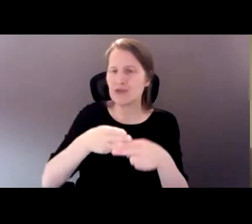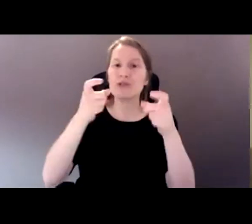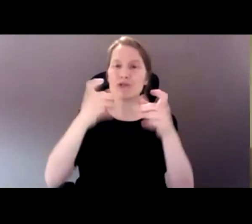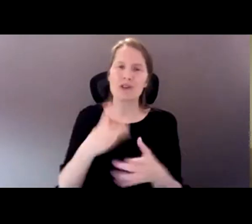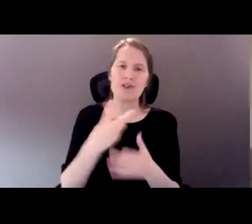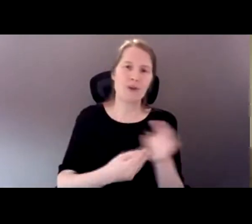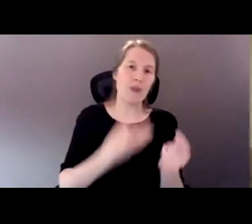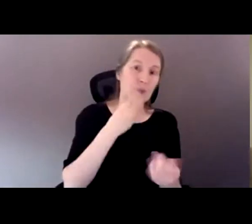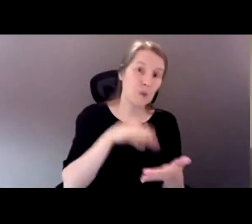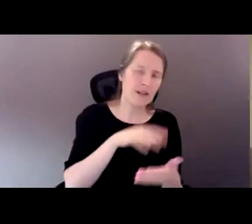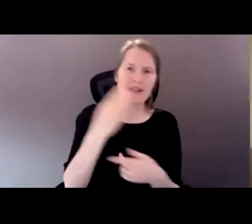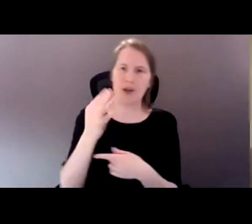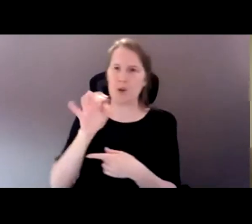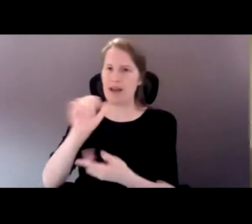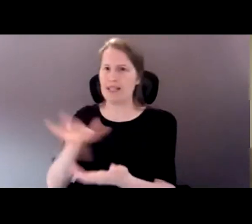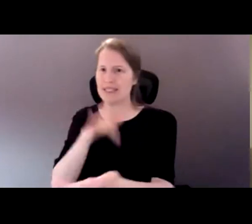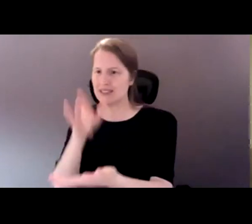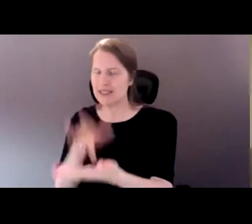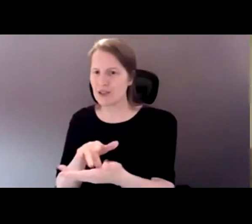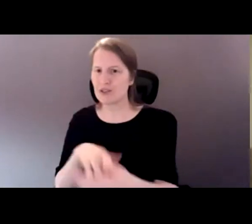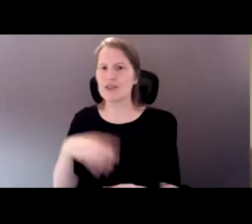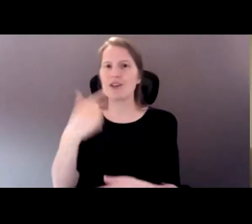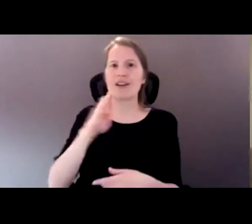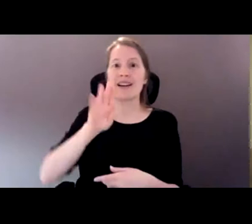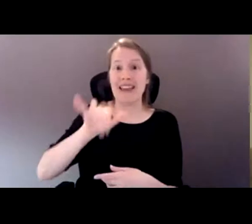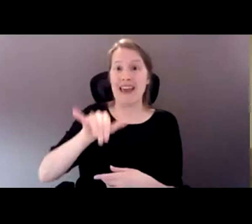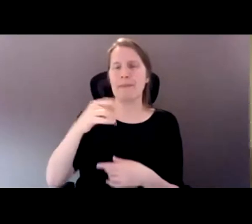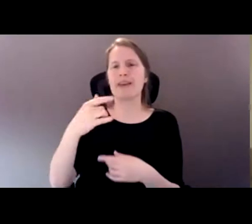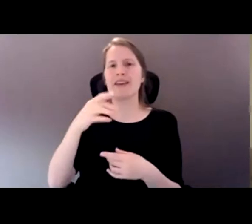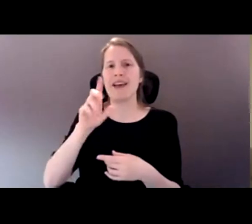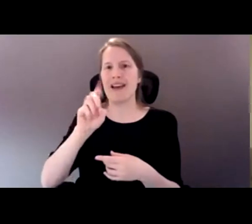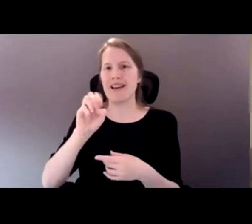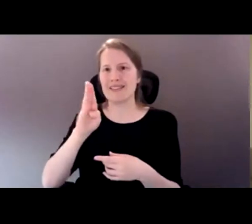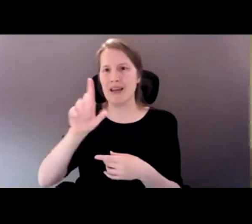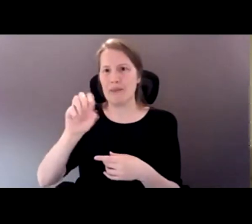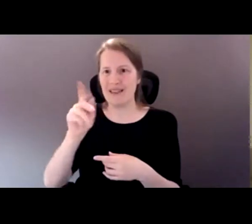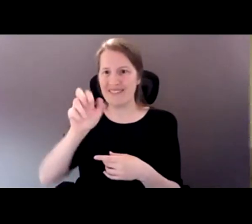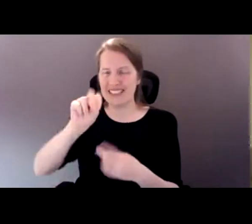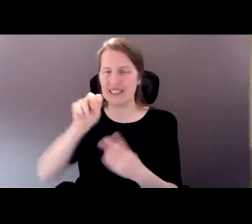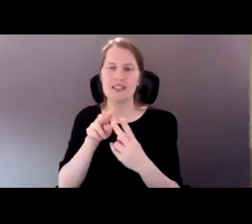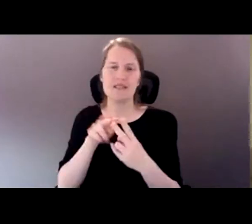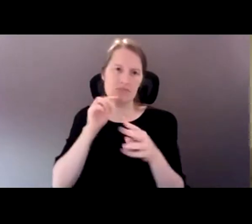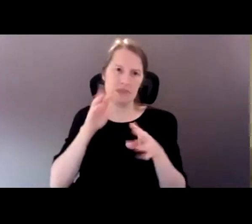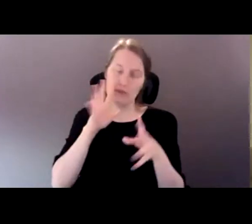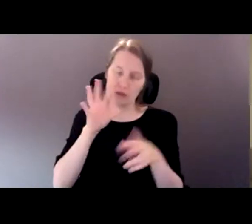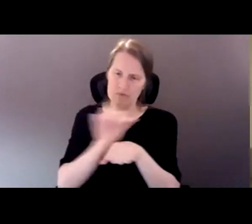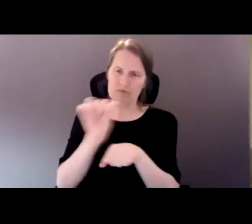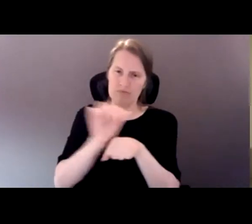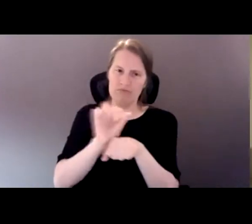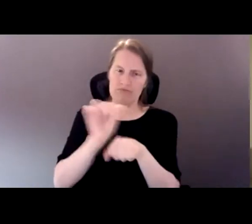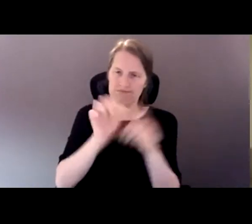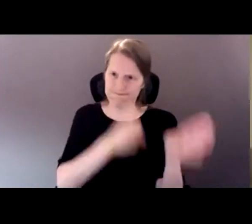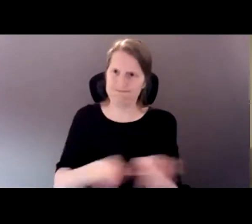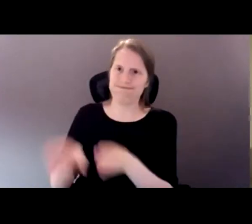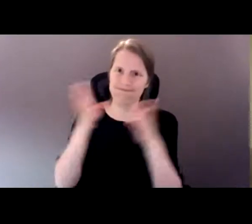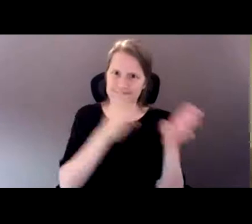Jewish Studies and the Humanities Center, Gabby Fiorenza and Deborah Levison, who both put an enormous amount of effort into making